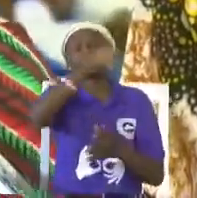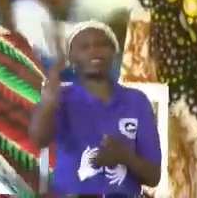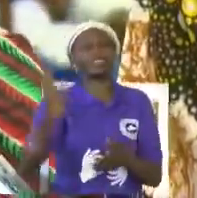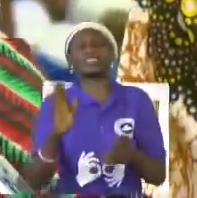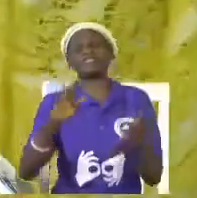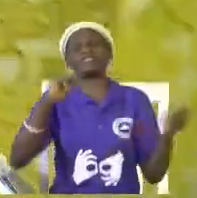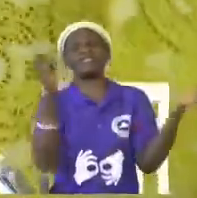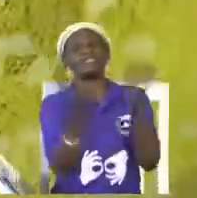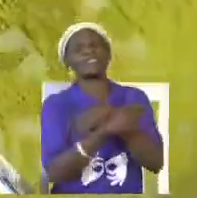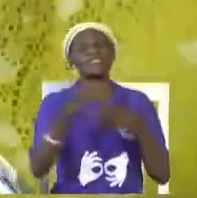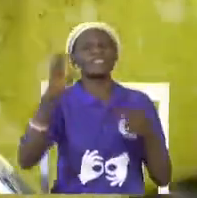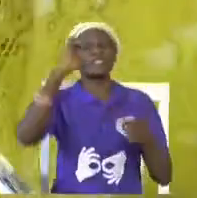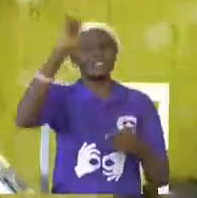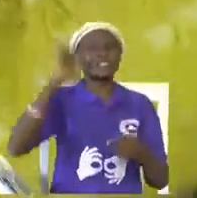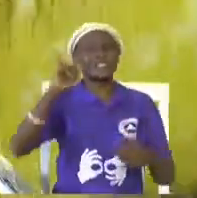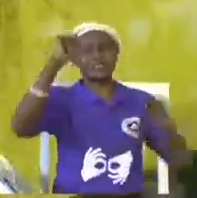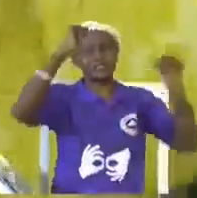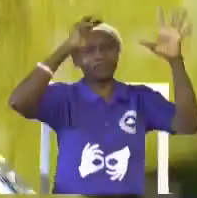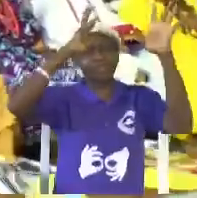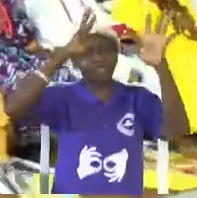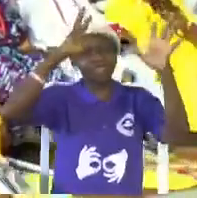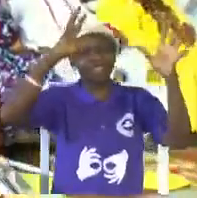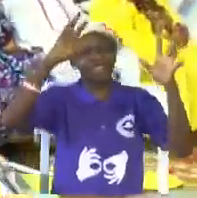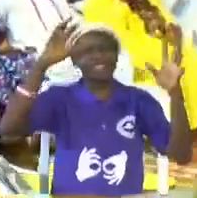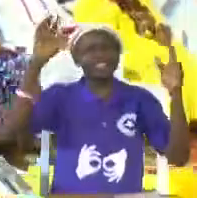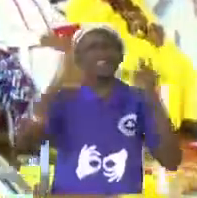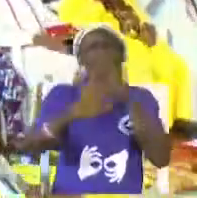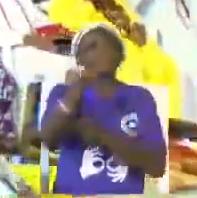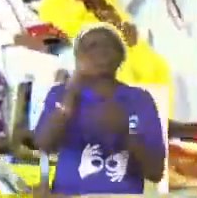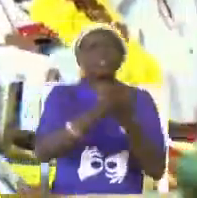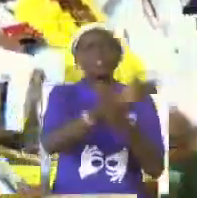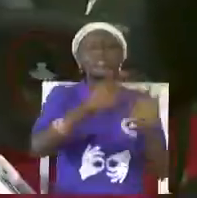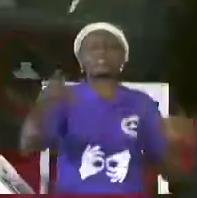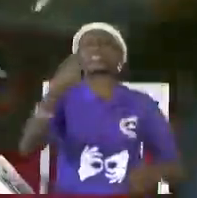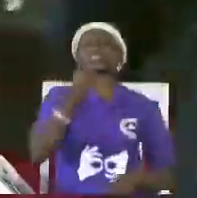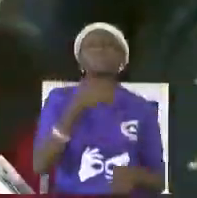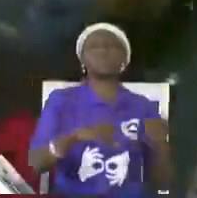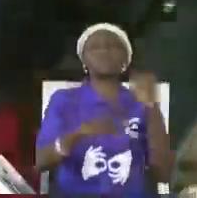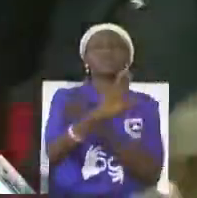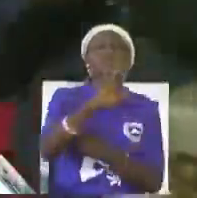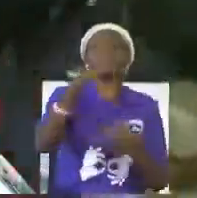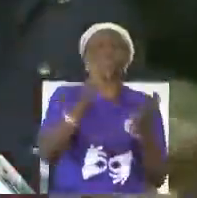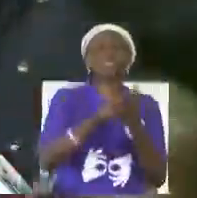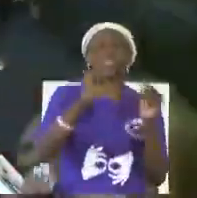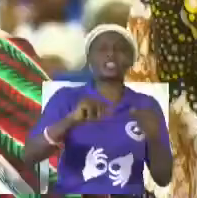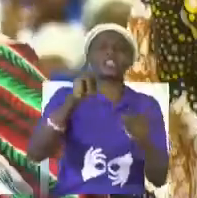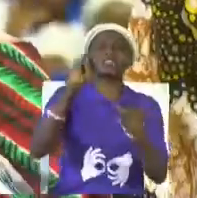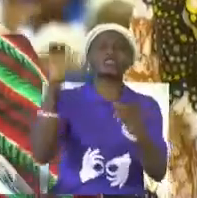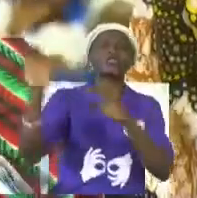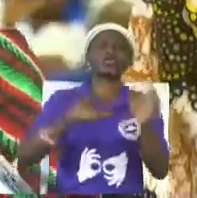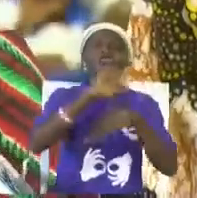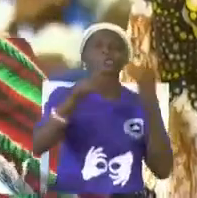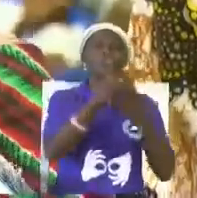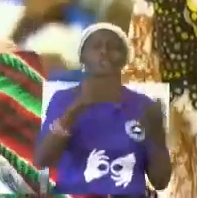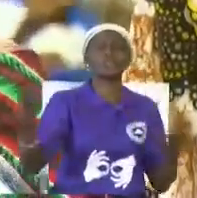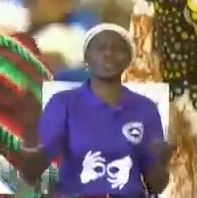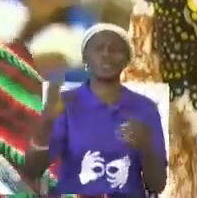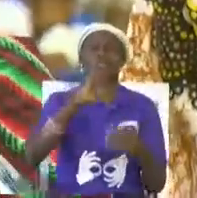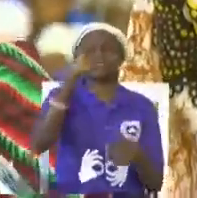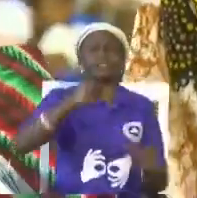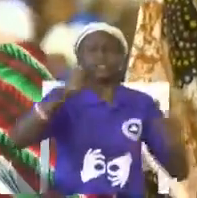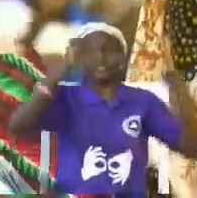Ekenekene, Abanowenedegbe, Denagbe, Abanowenedemwe, Denamu, Abanoyason,